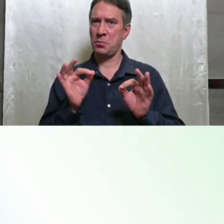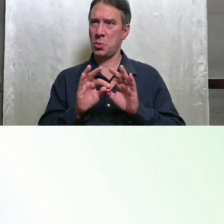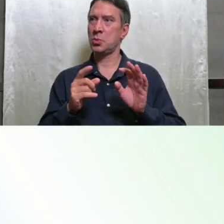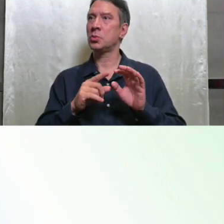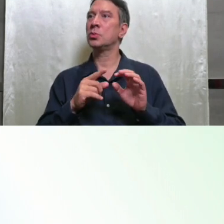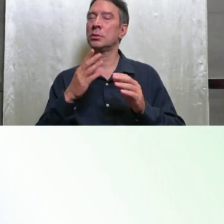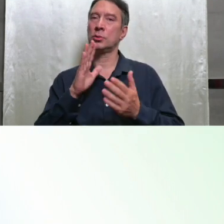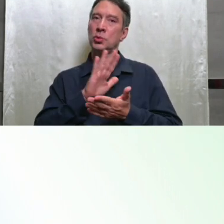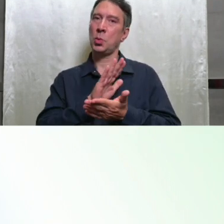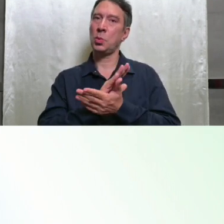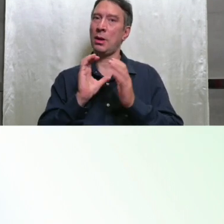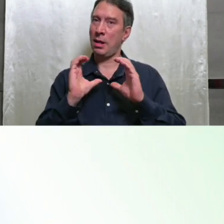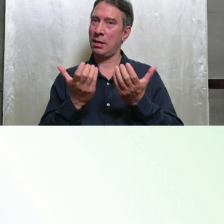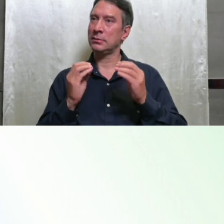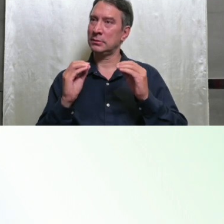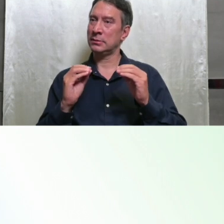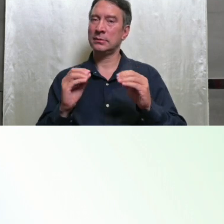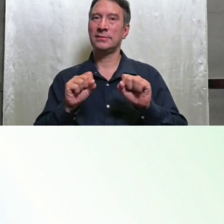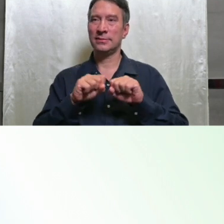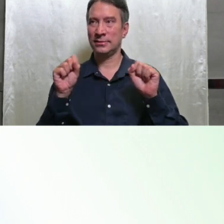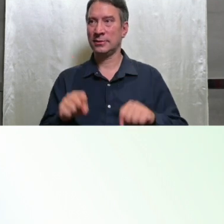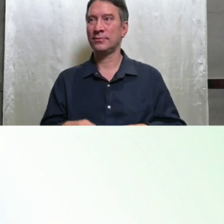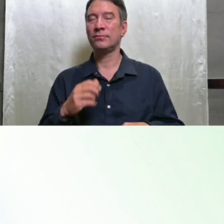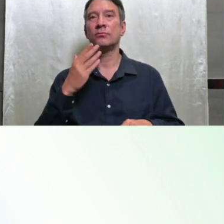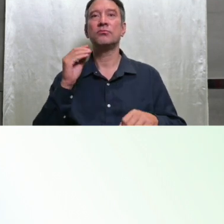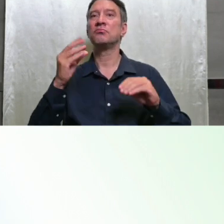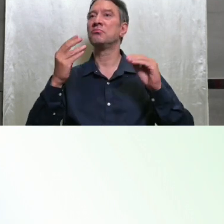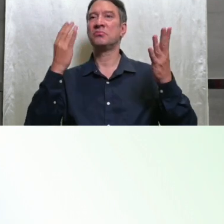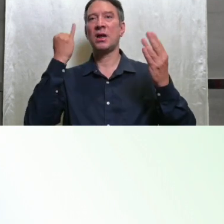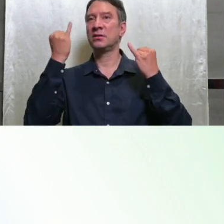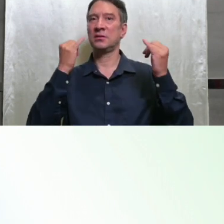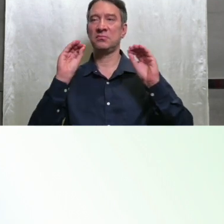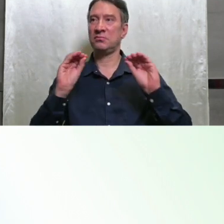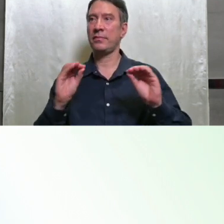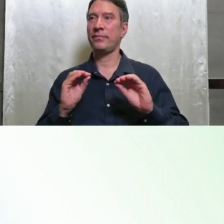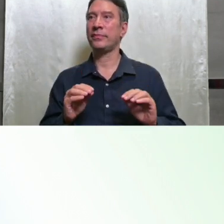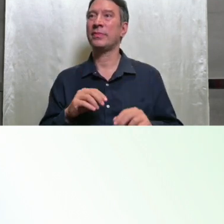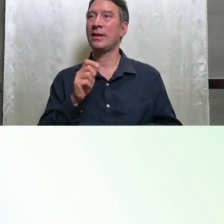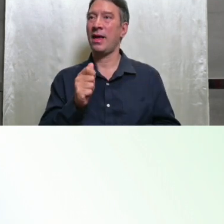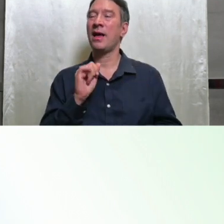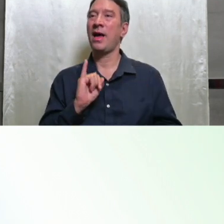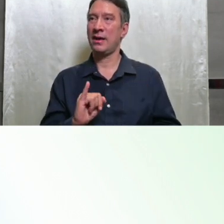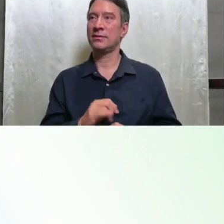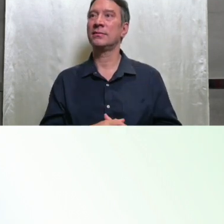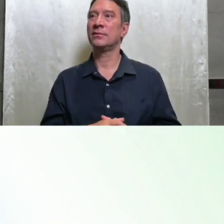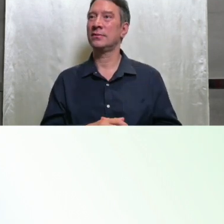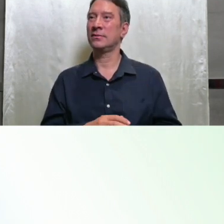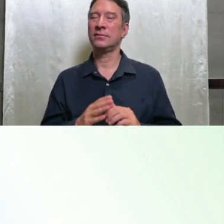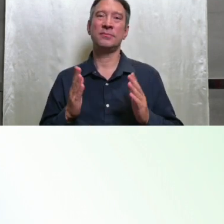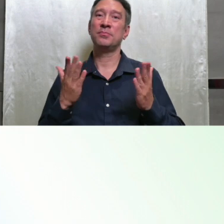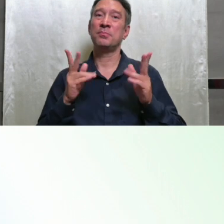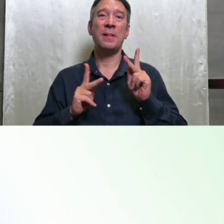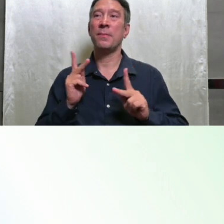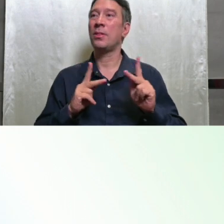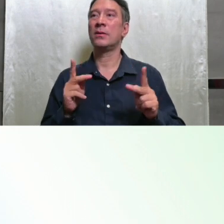Okay, so of course everybody's talking about AI, Gen AI, And of course, we do have these in